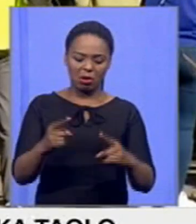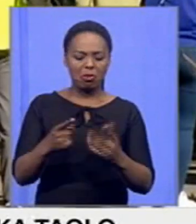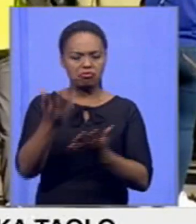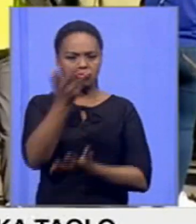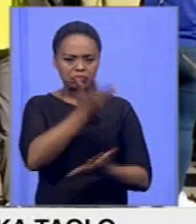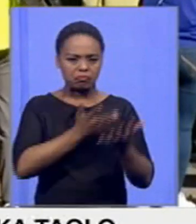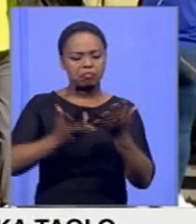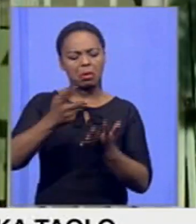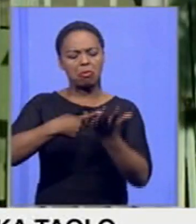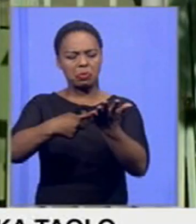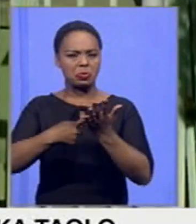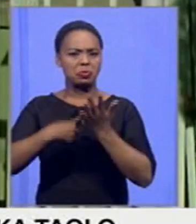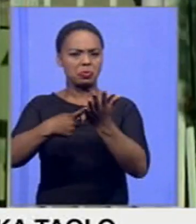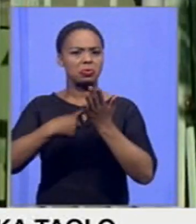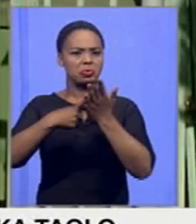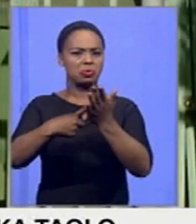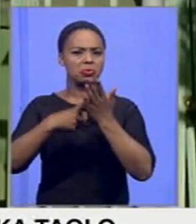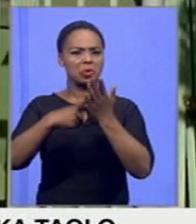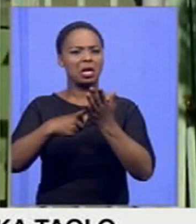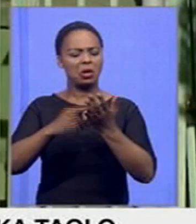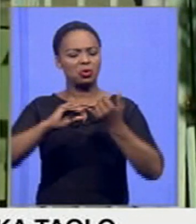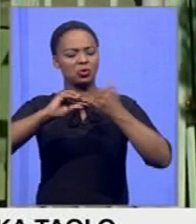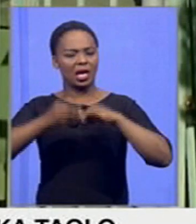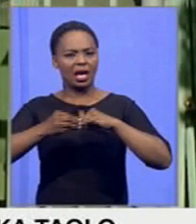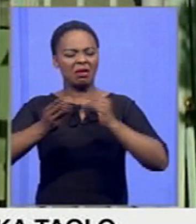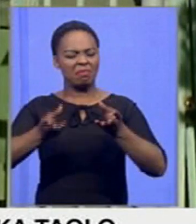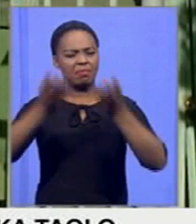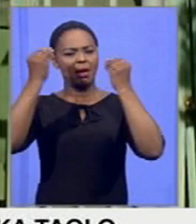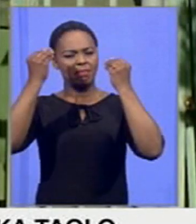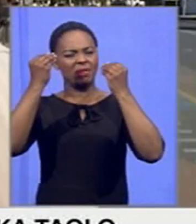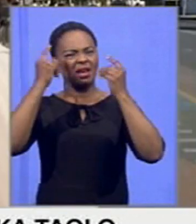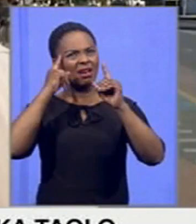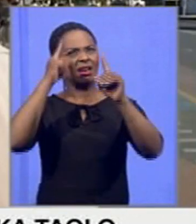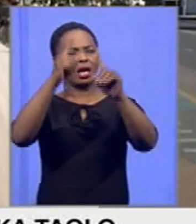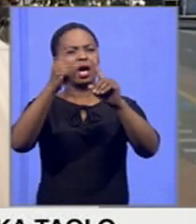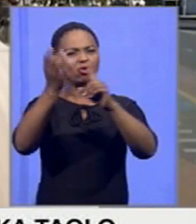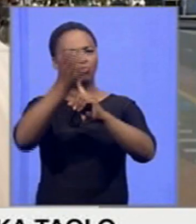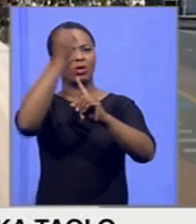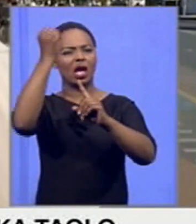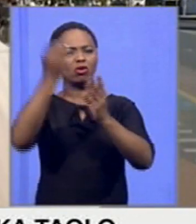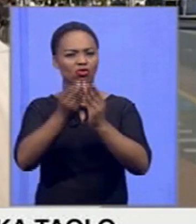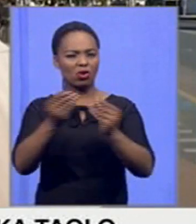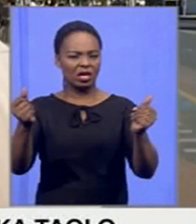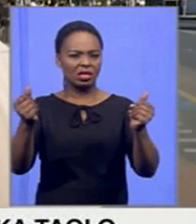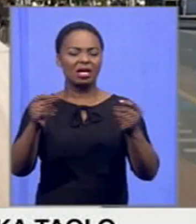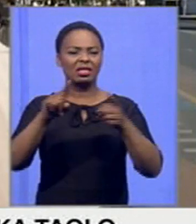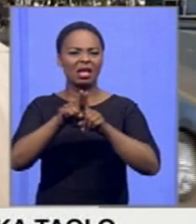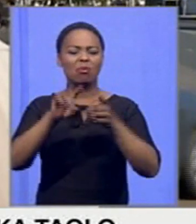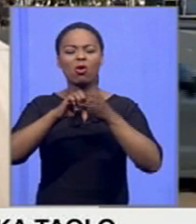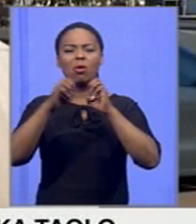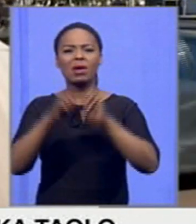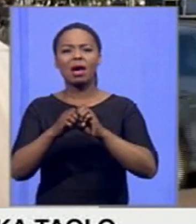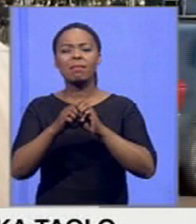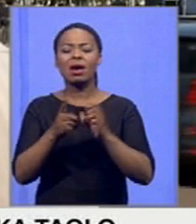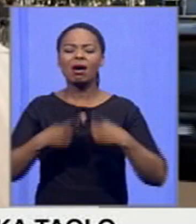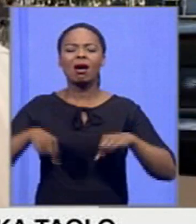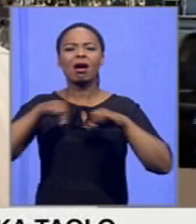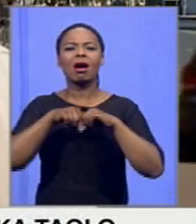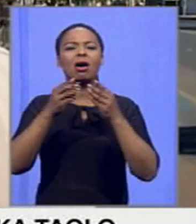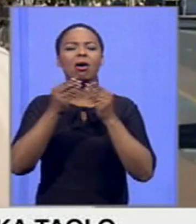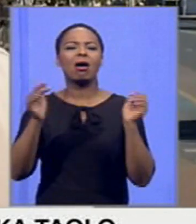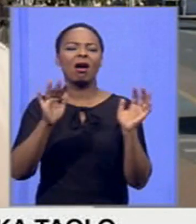society, to try to bring about new solutions, new ideas into our problems that we are facing, so that we can